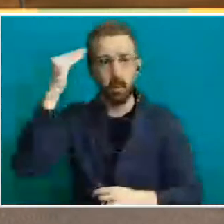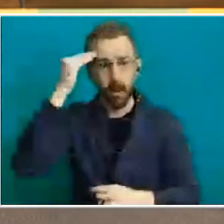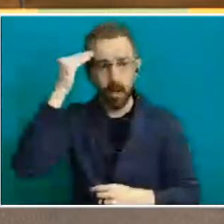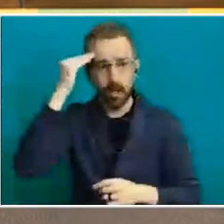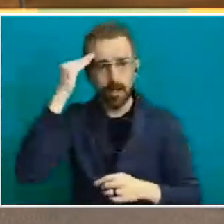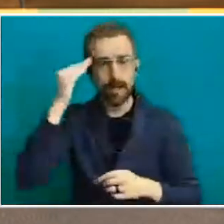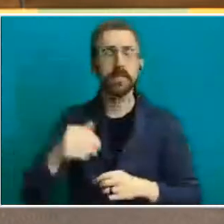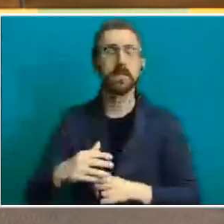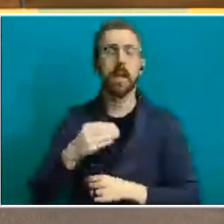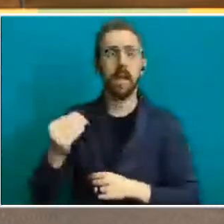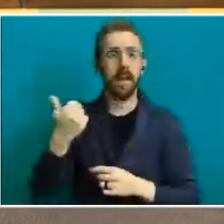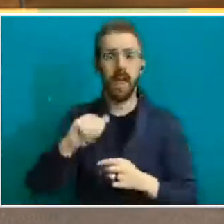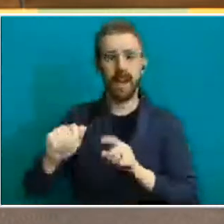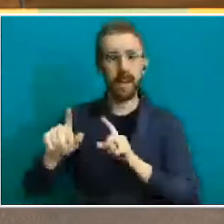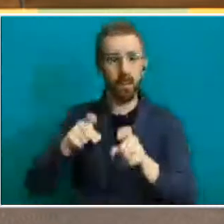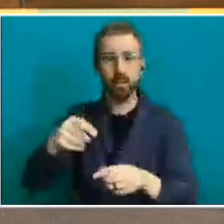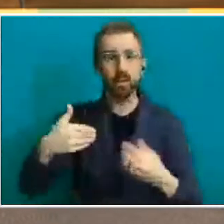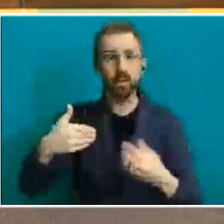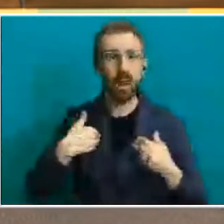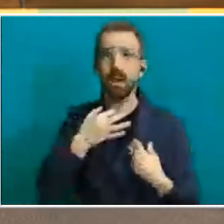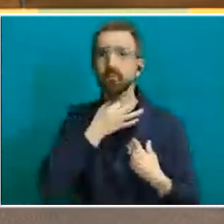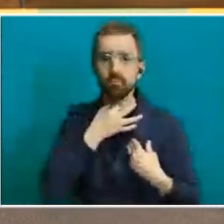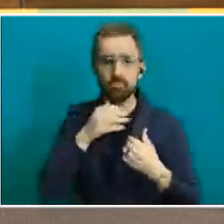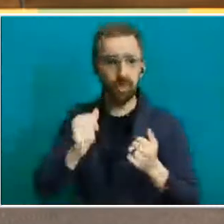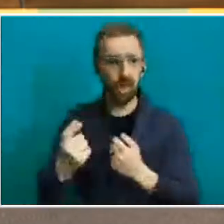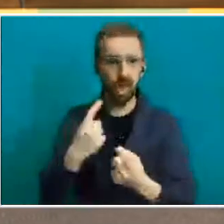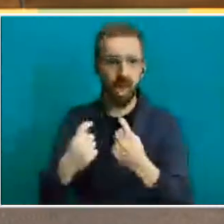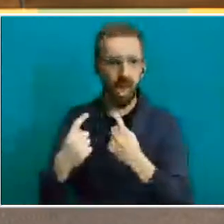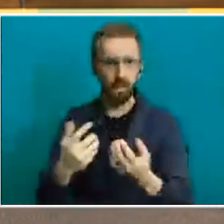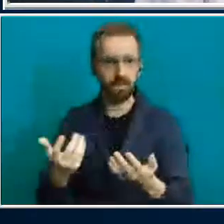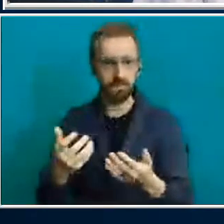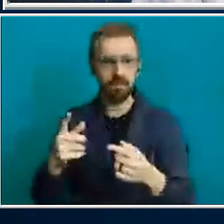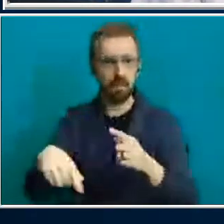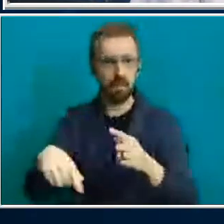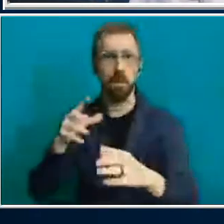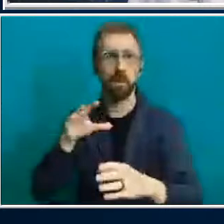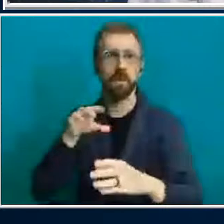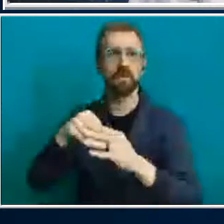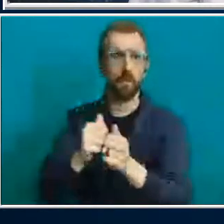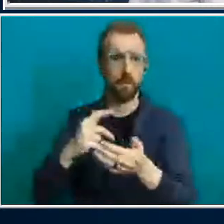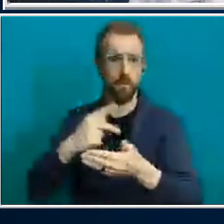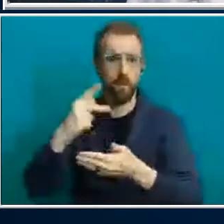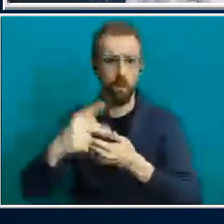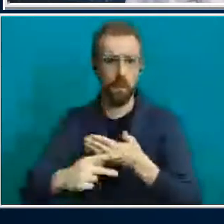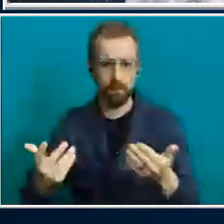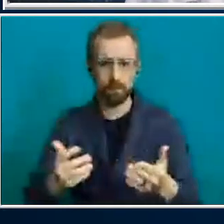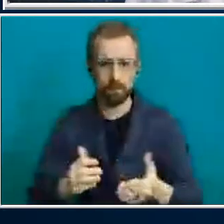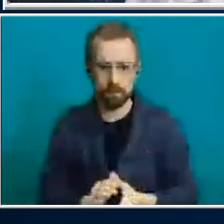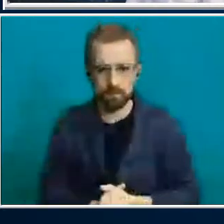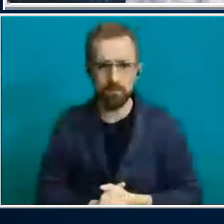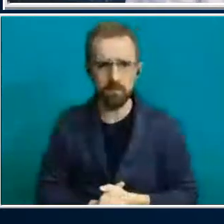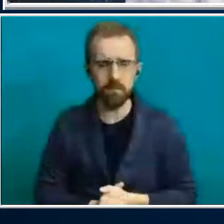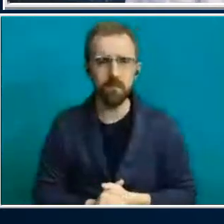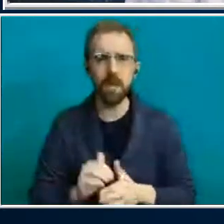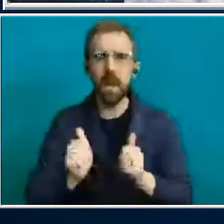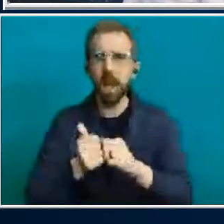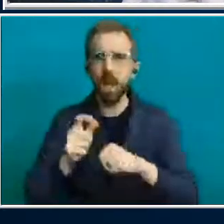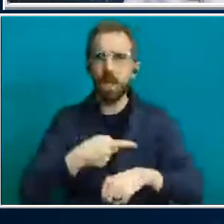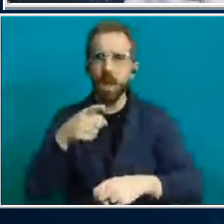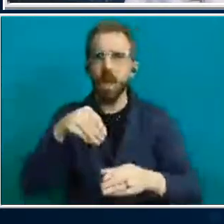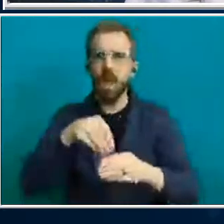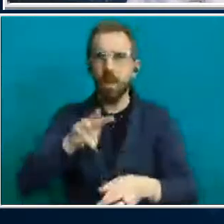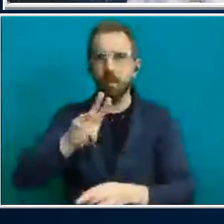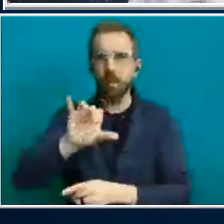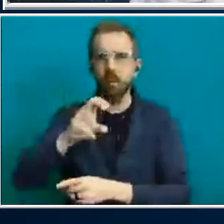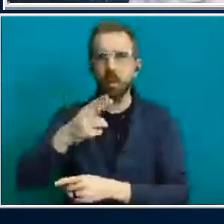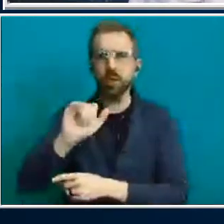questions you have in participating with the program. So how long will you be in Wichita, and what's the next stop, and how